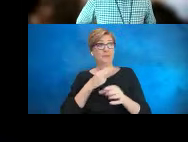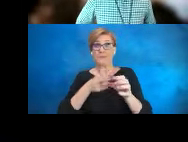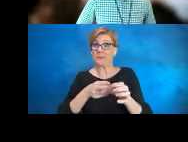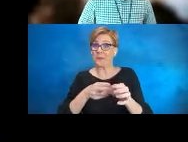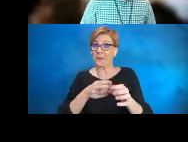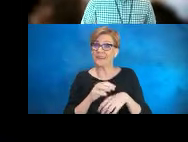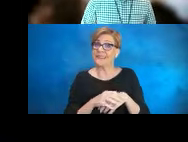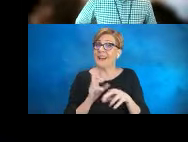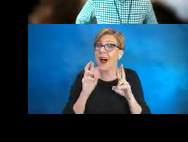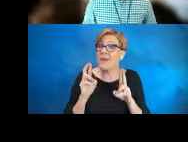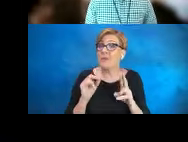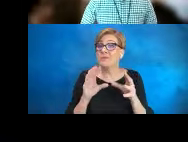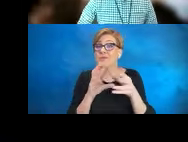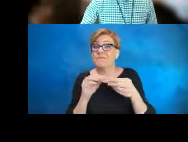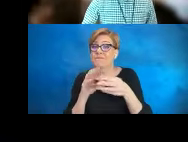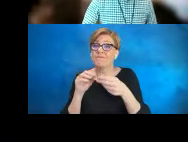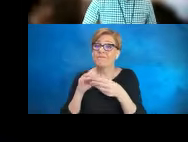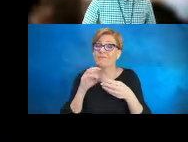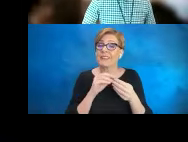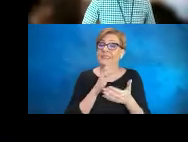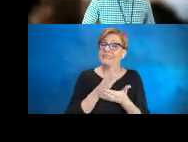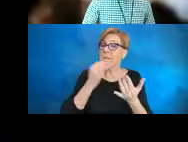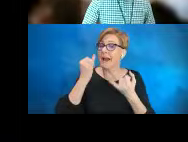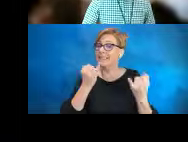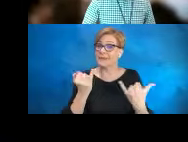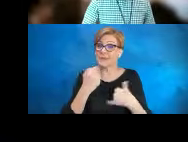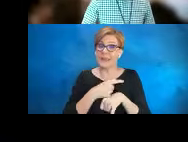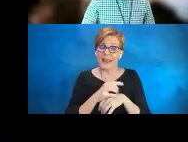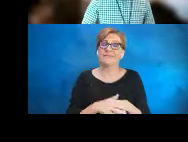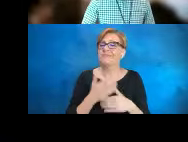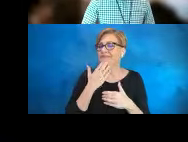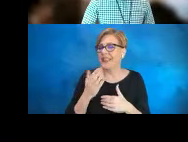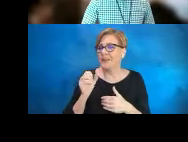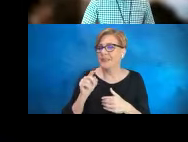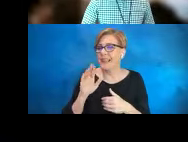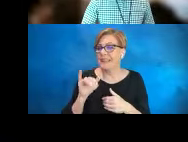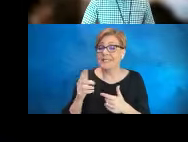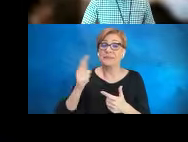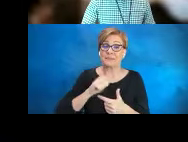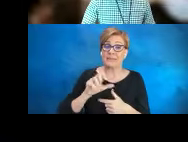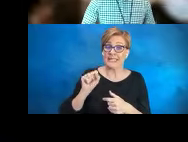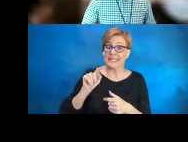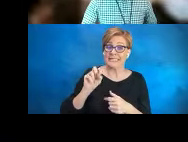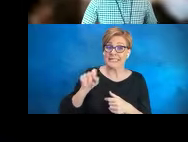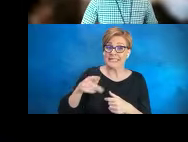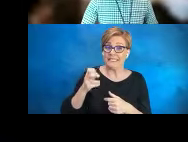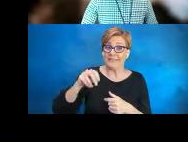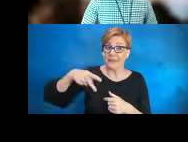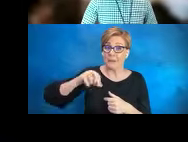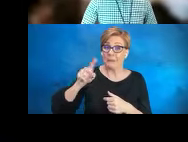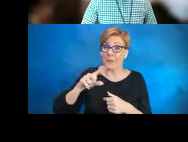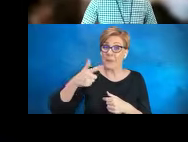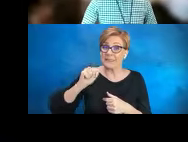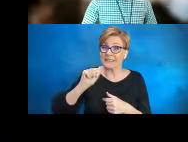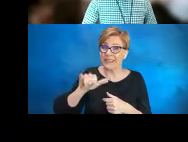hope to share some tips with you. Thank you, Stacy. Next up is Stephen Posgay. Hi there.